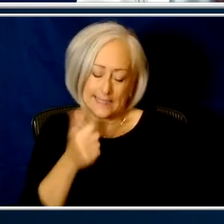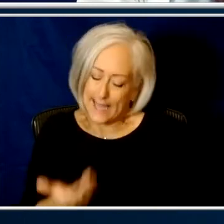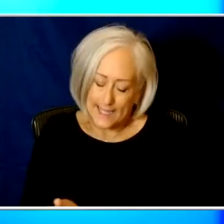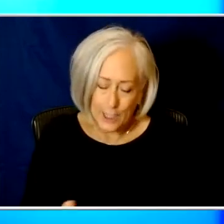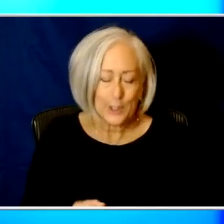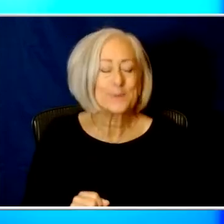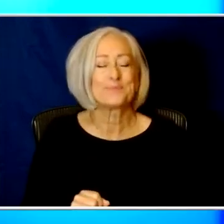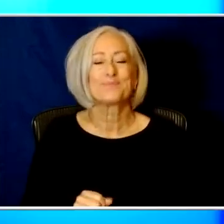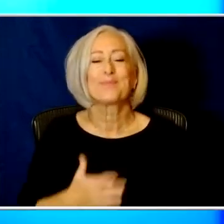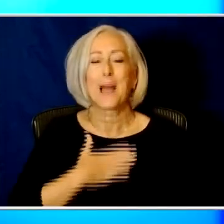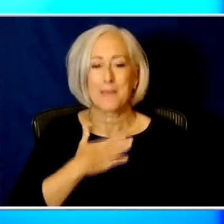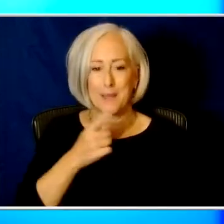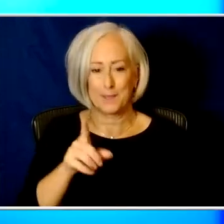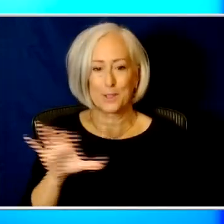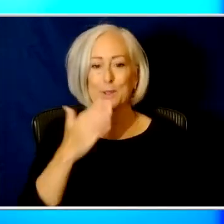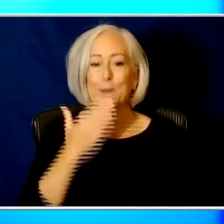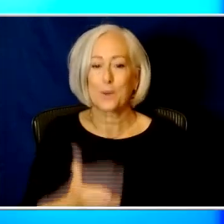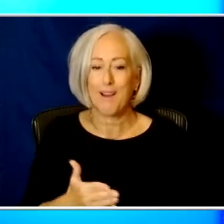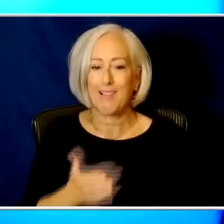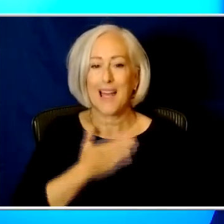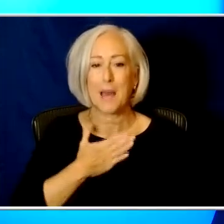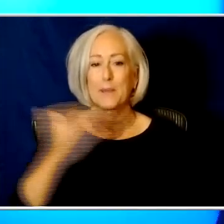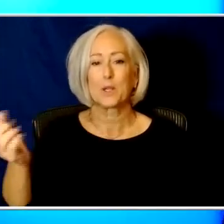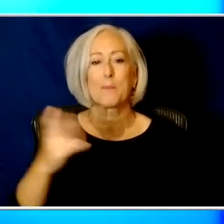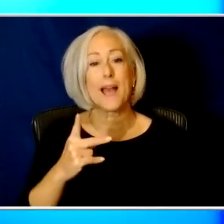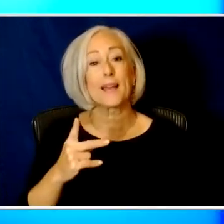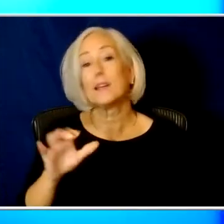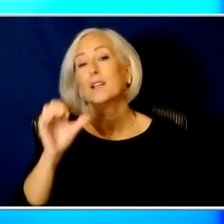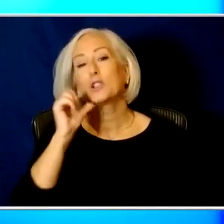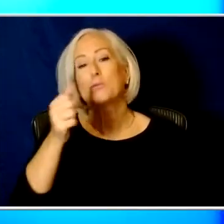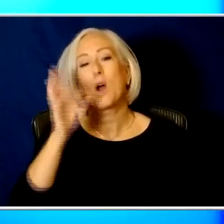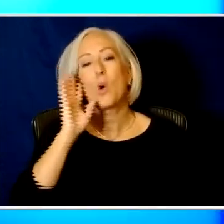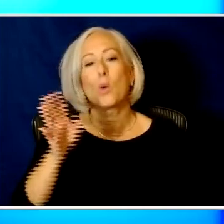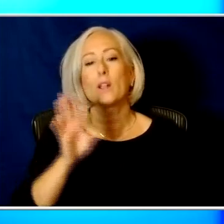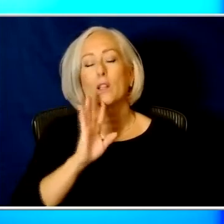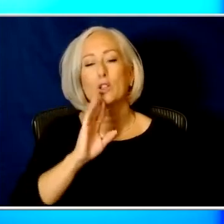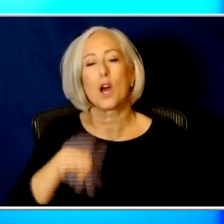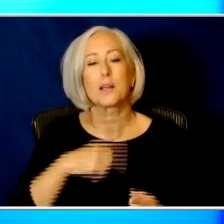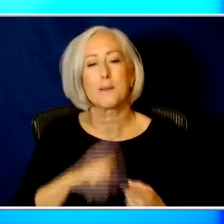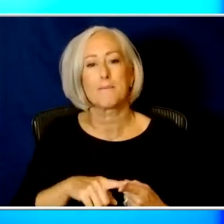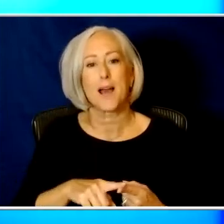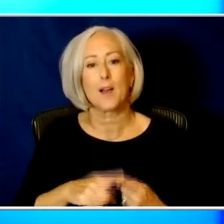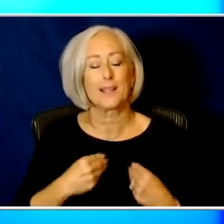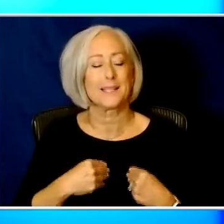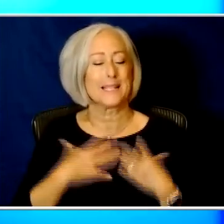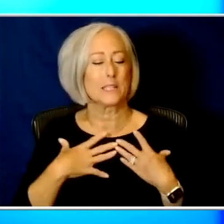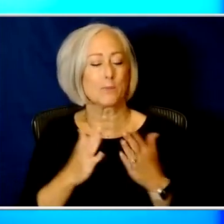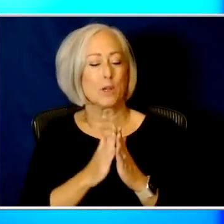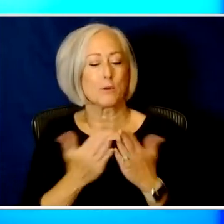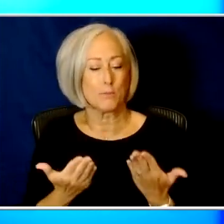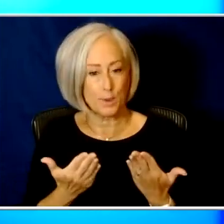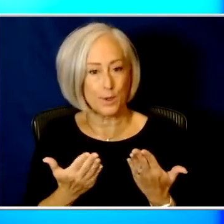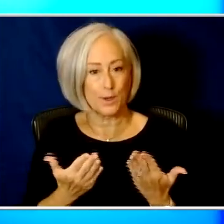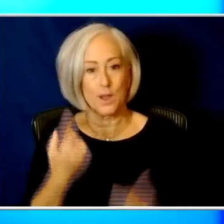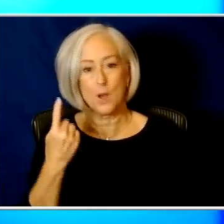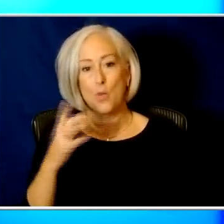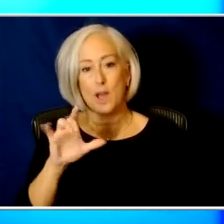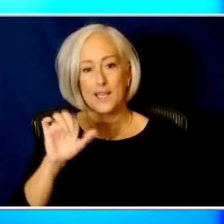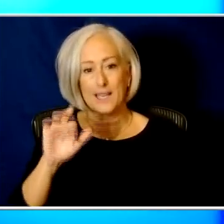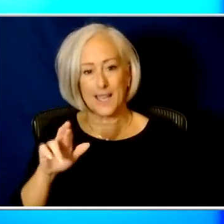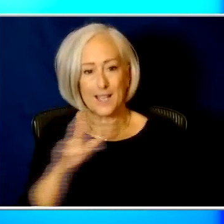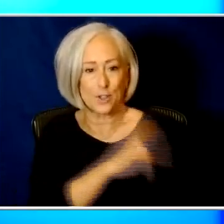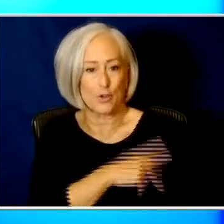our guests. Hey, before we talk about what's coming up tomorrow, I want you to know about a special announcement coming up 2 hours from